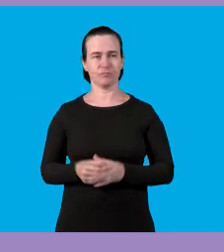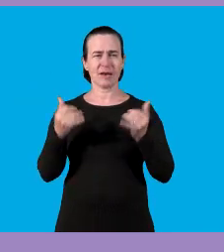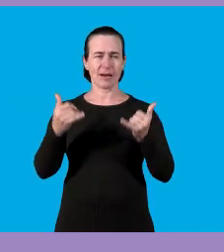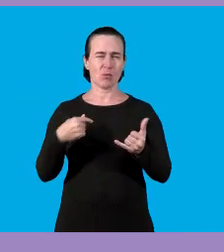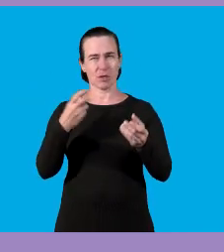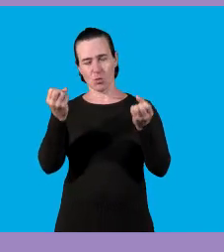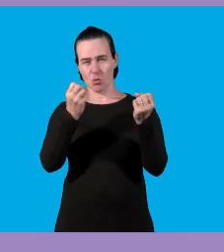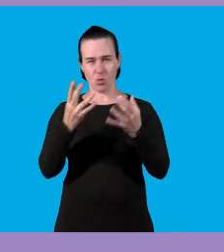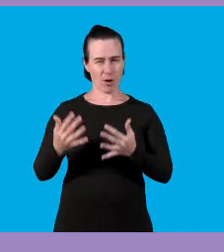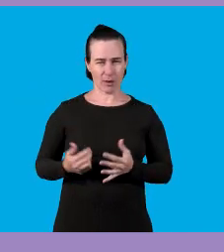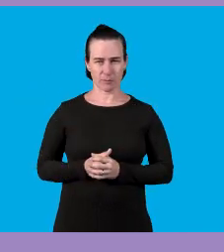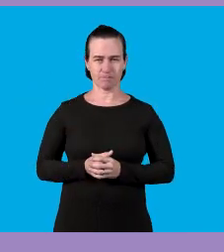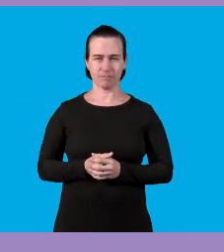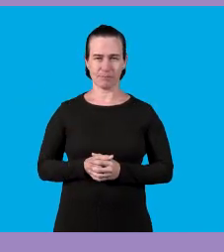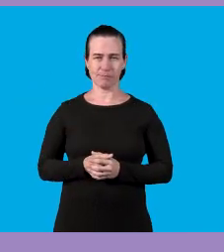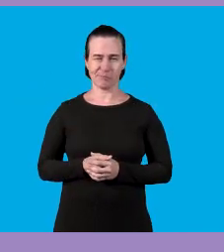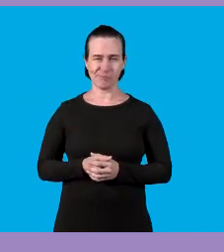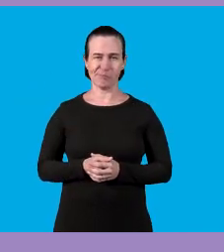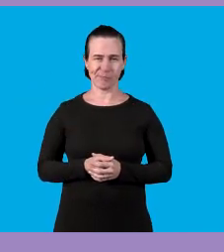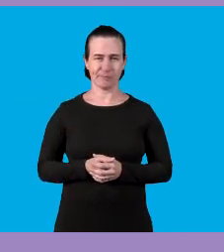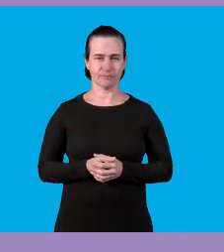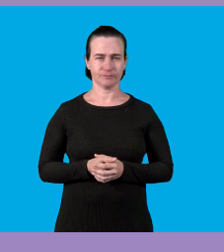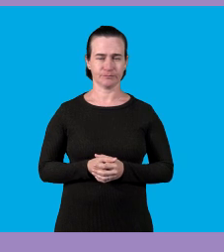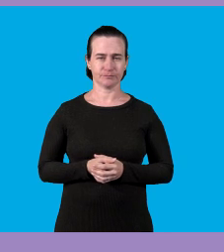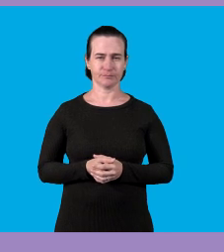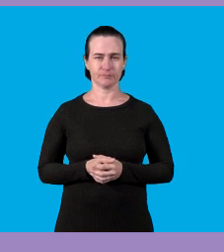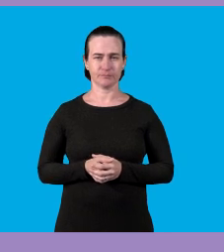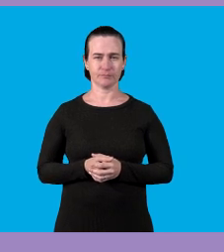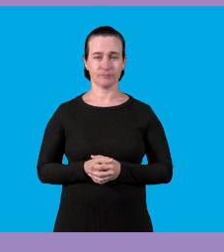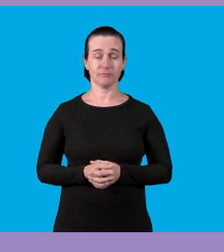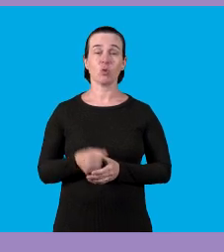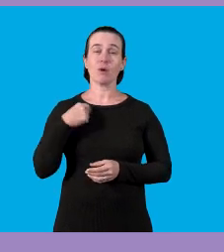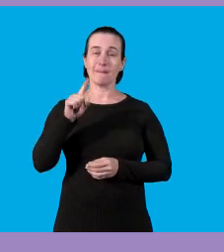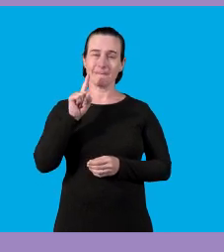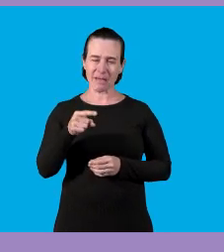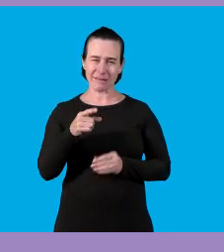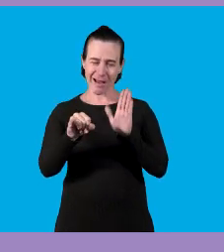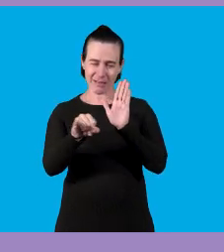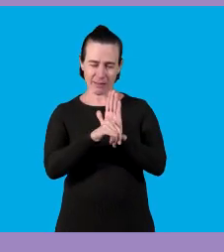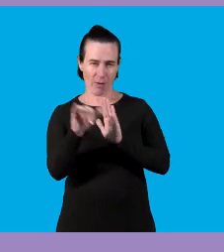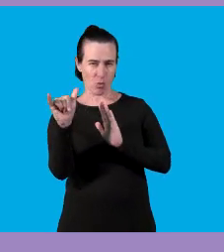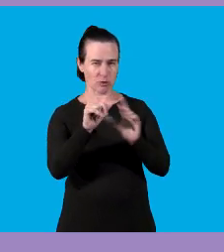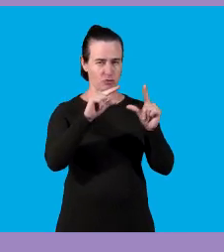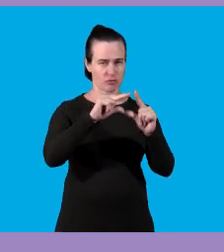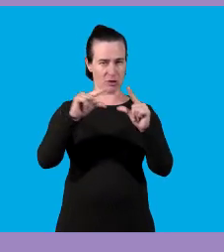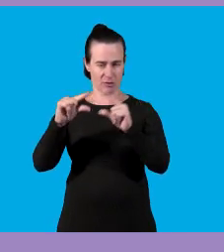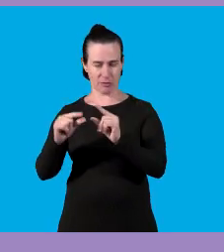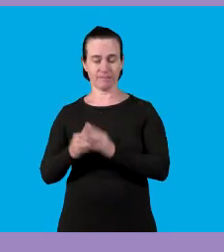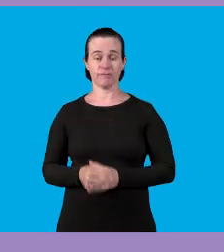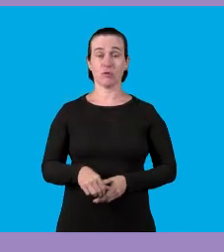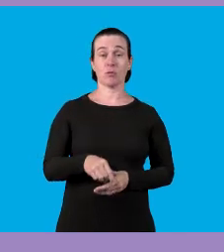workout. How do we do that? We start with the triangles we're dealing with. In triangle